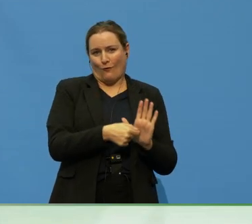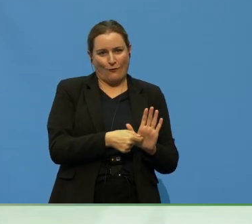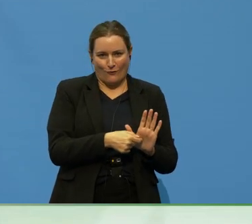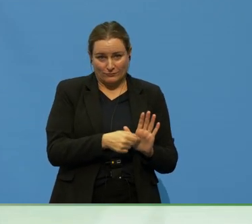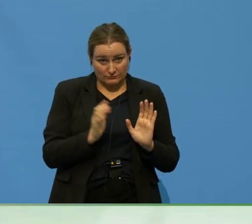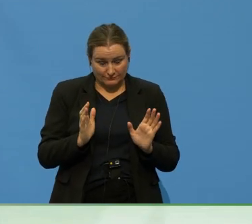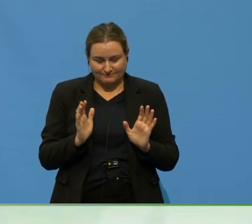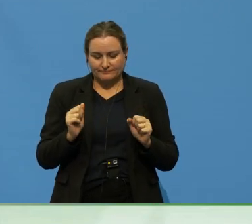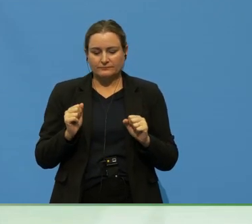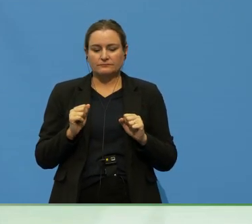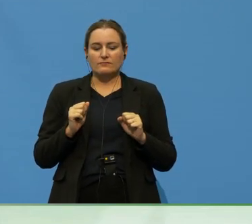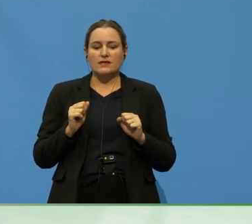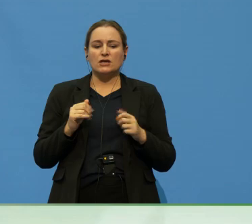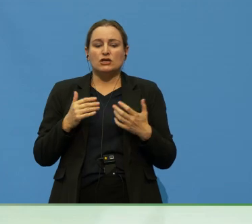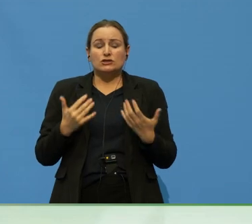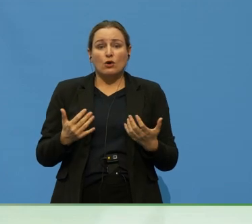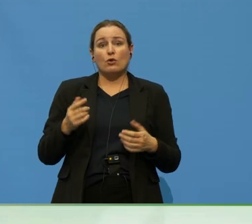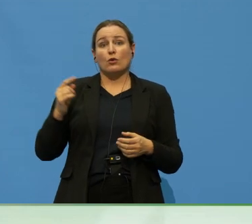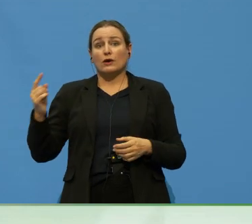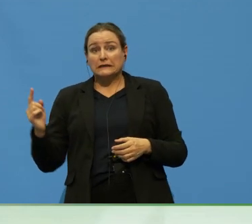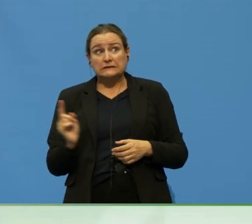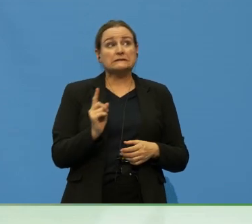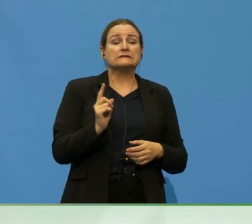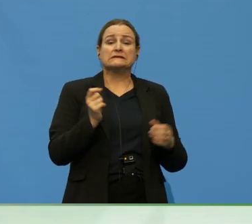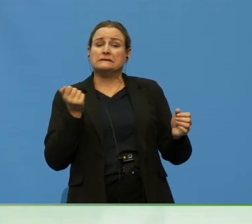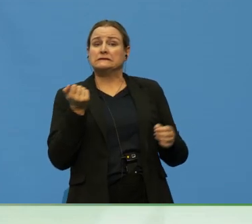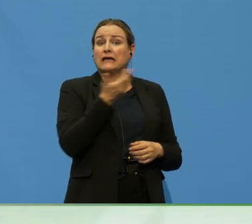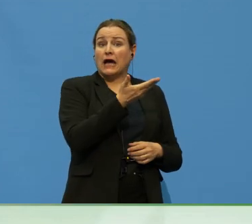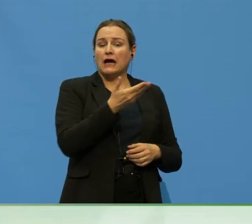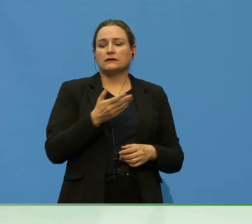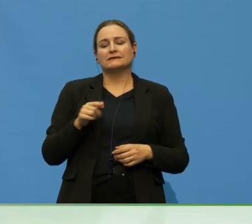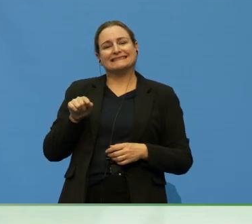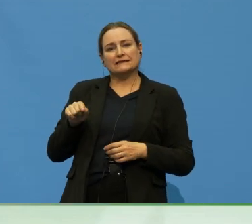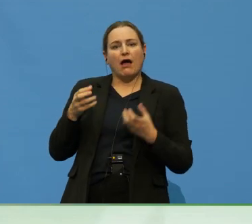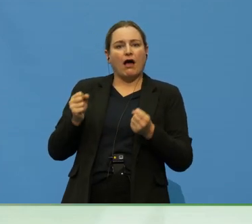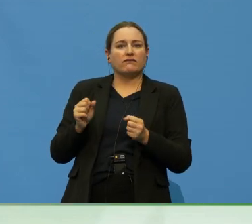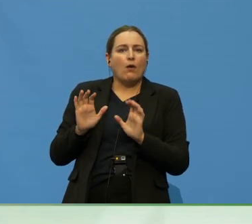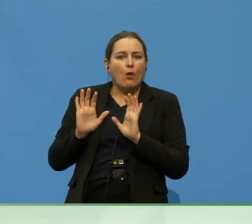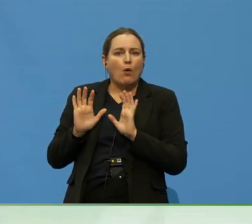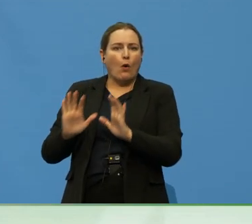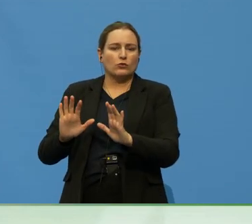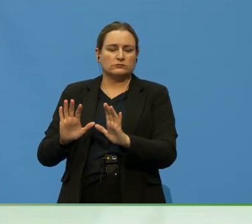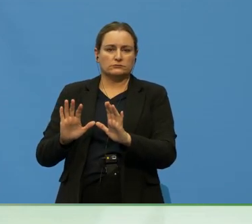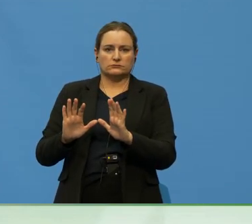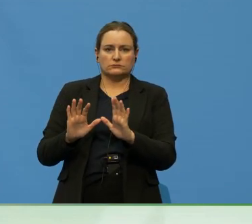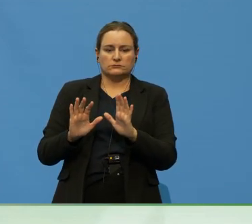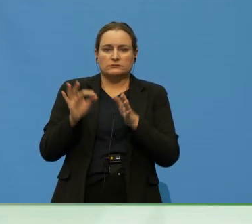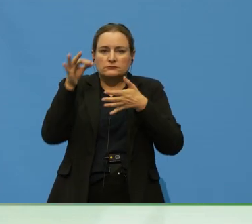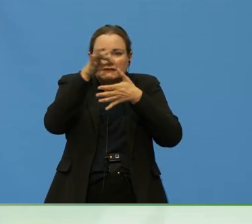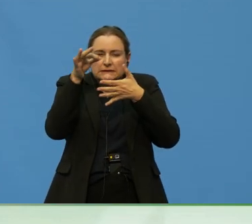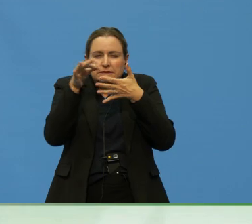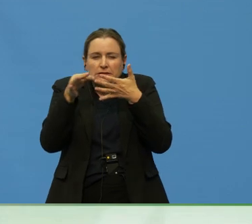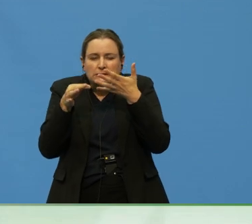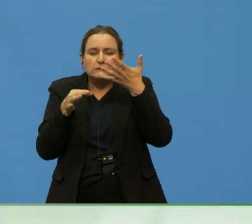And each case will turn on its own facts. That's to say that there are very, very few cases